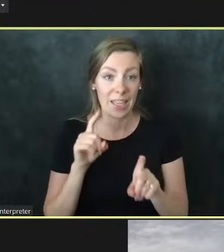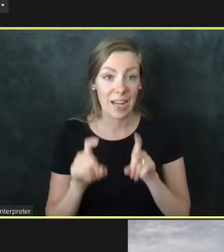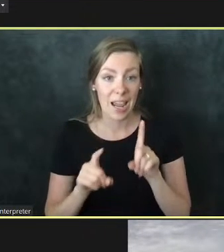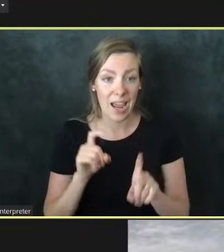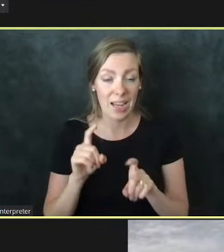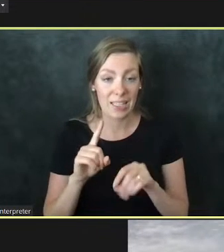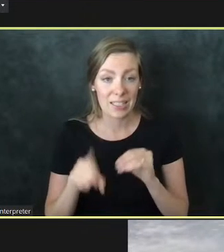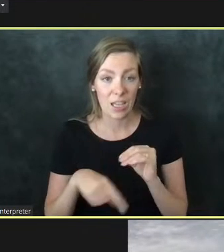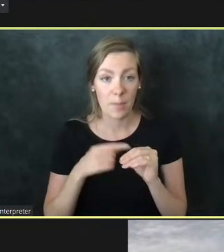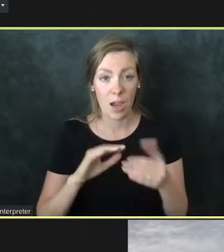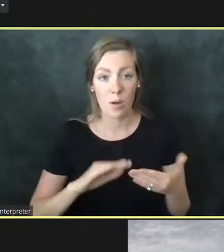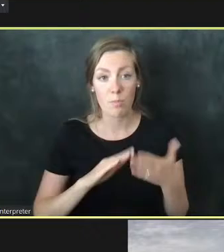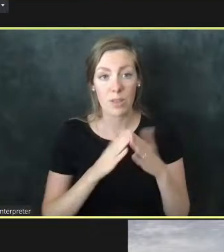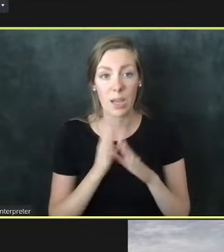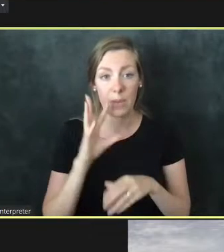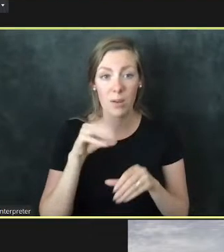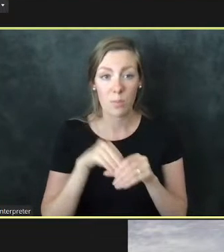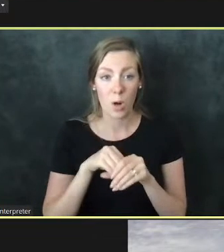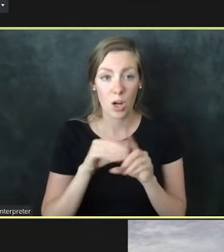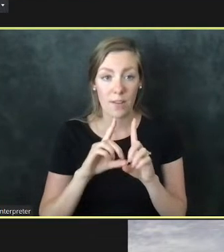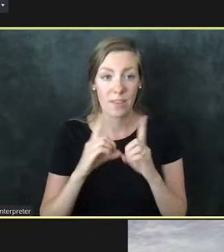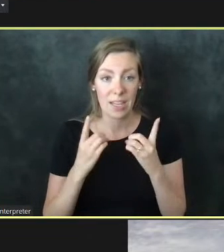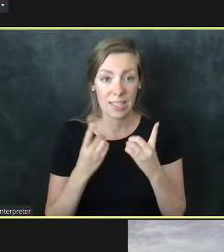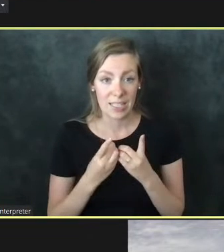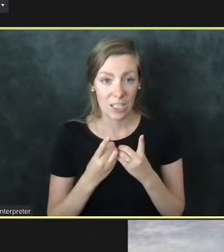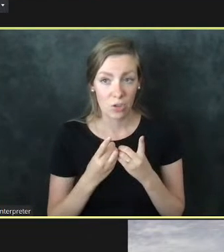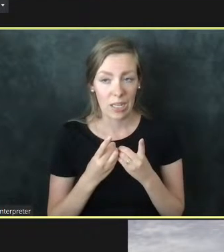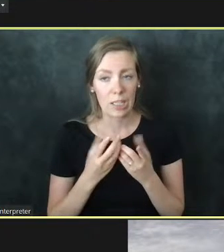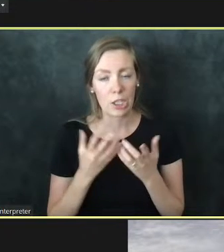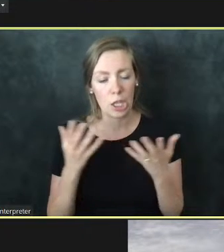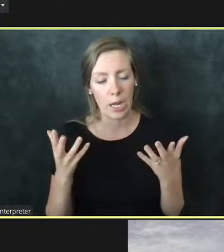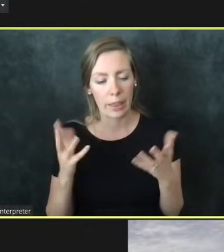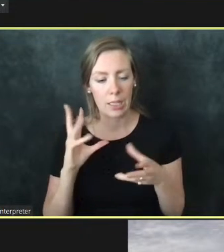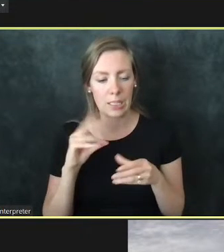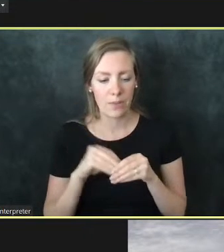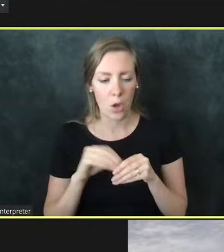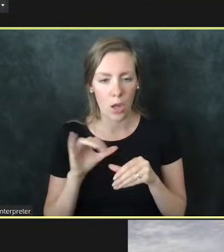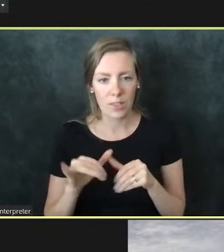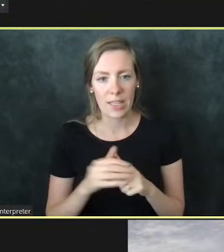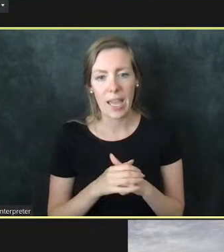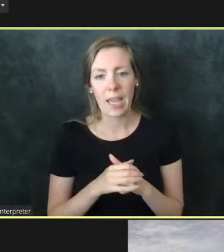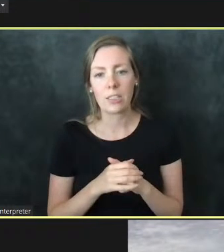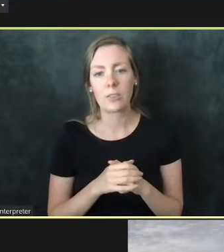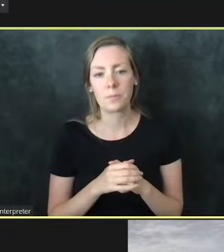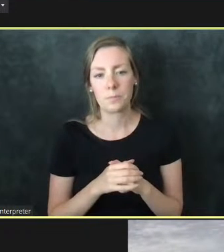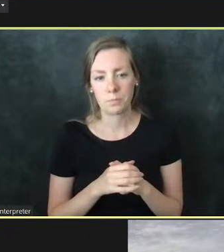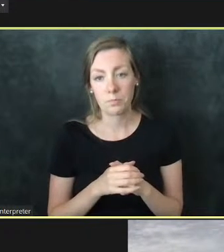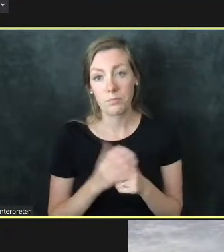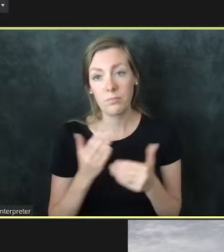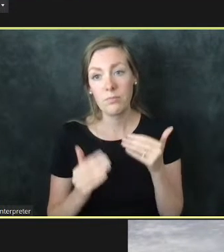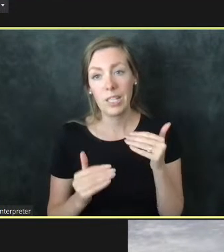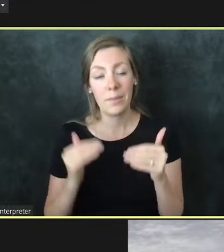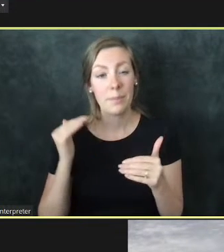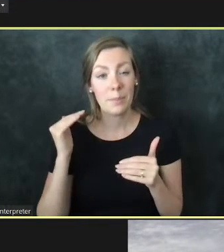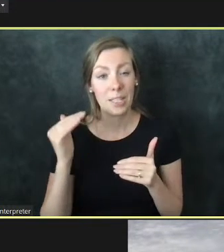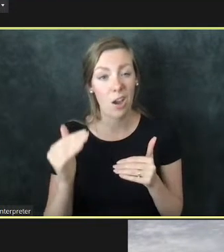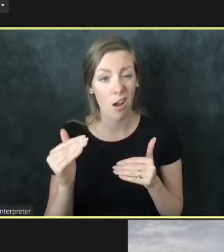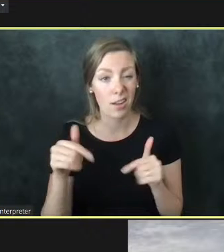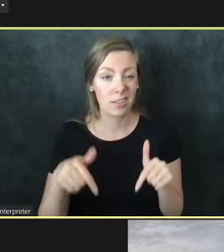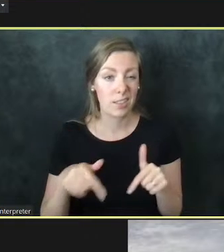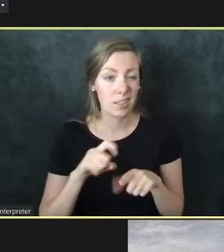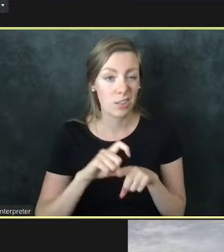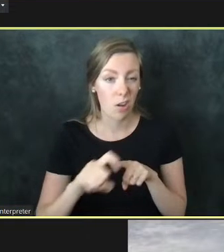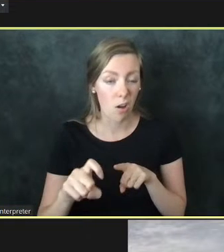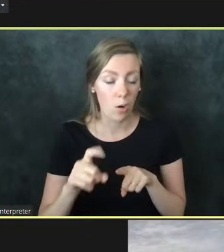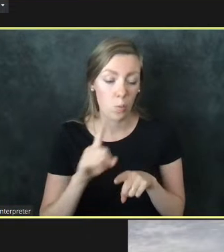que no tienen ser parte de ser distritos donde puede tener más this call,